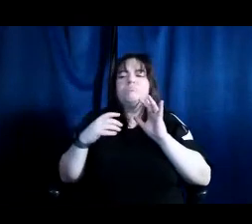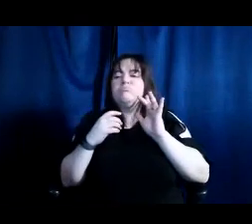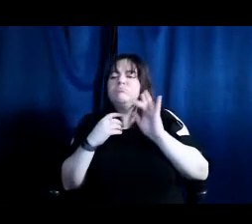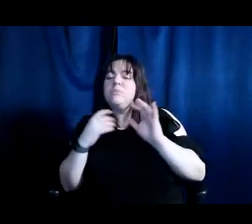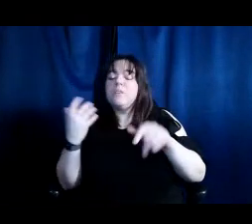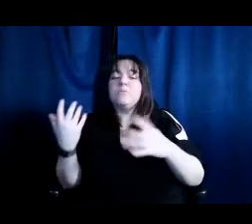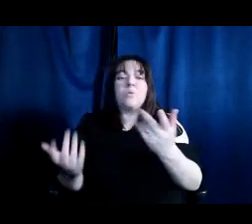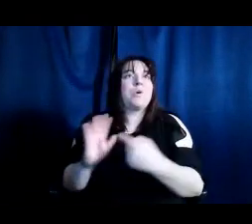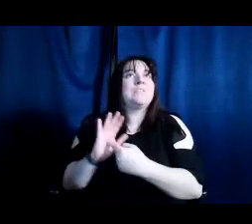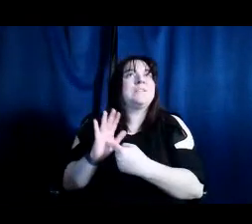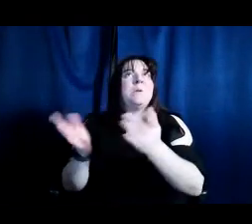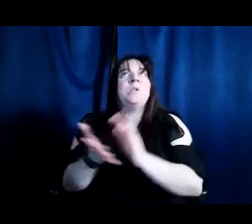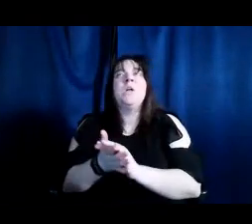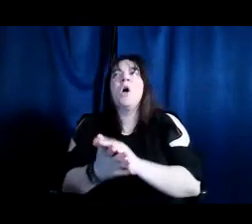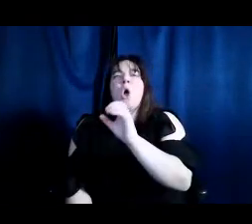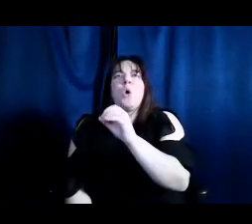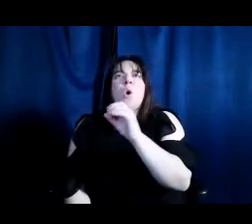OOD